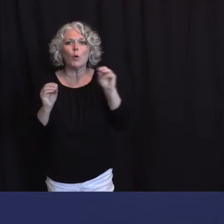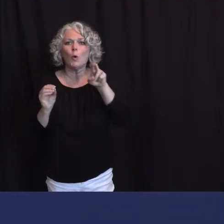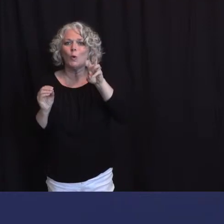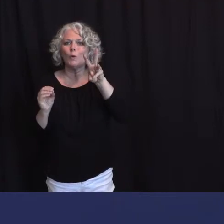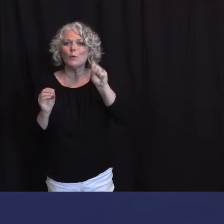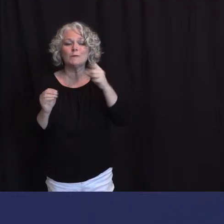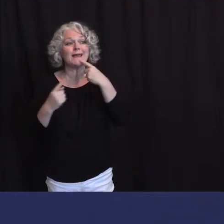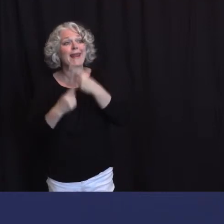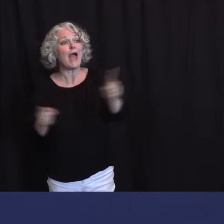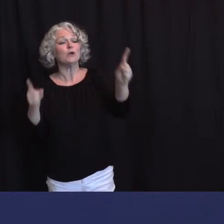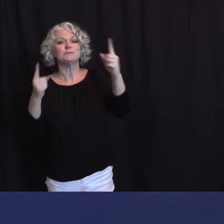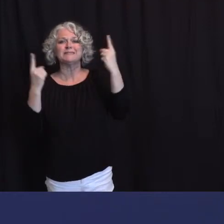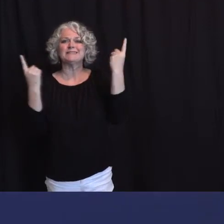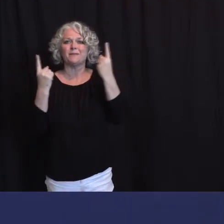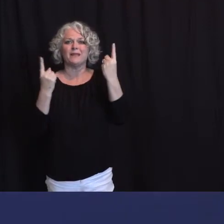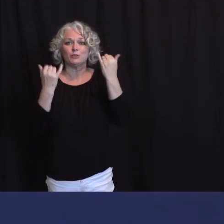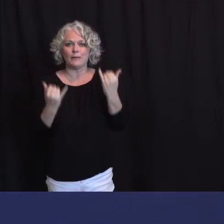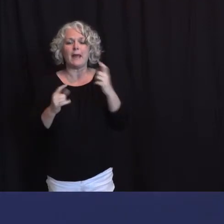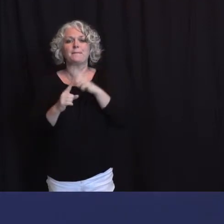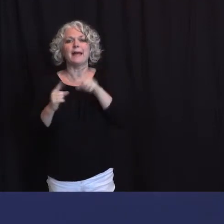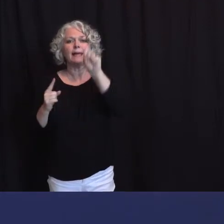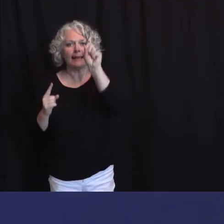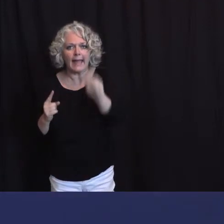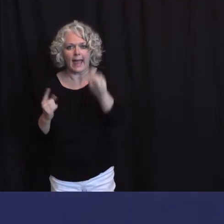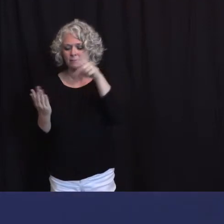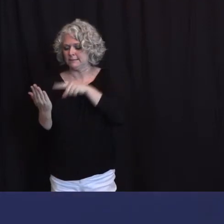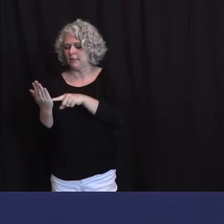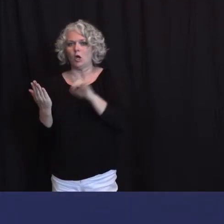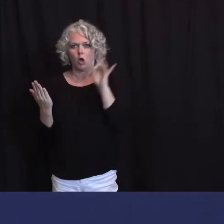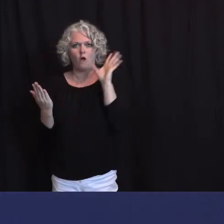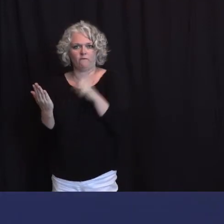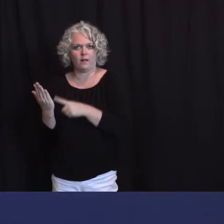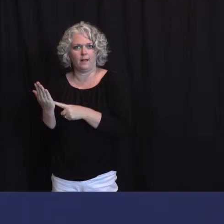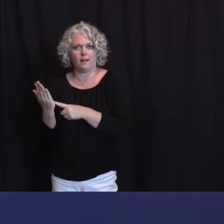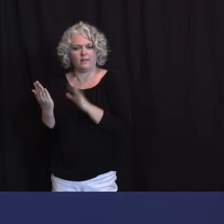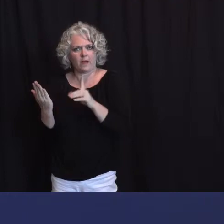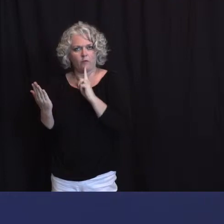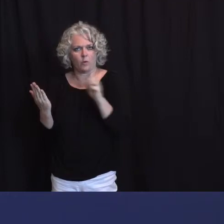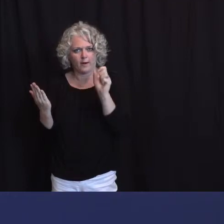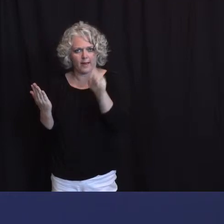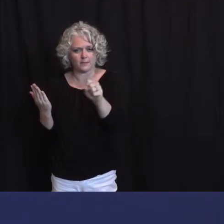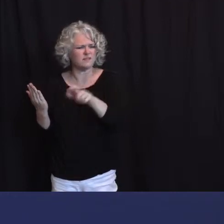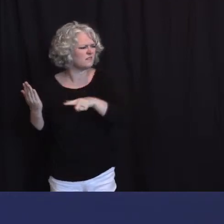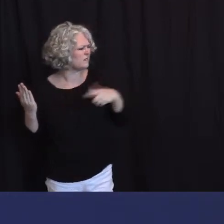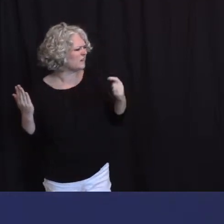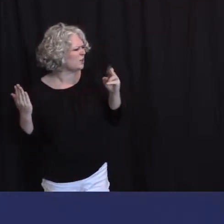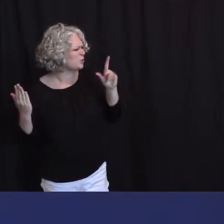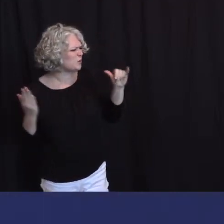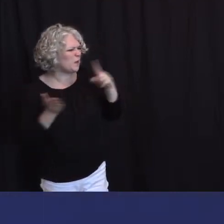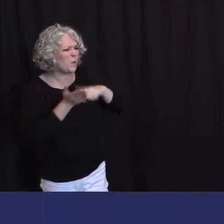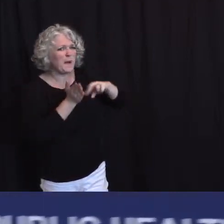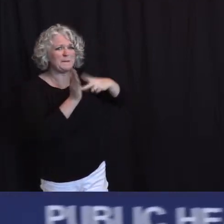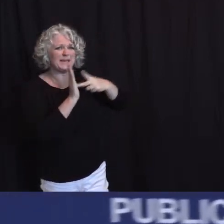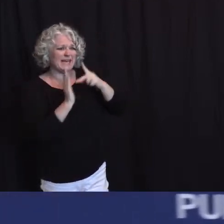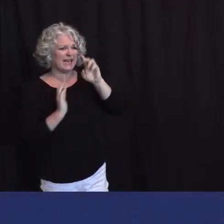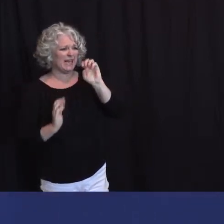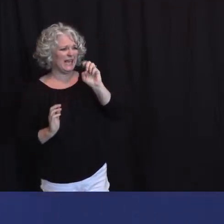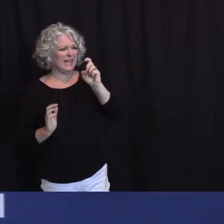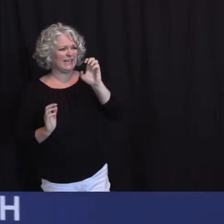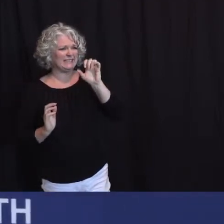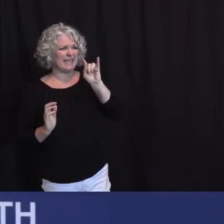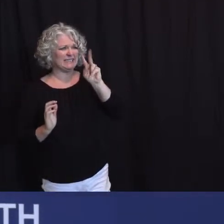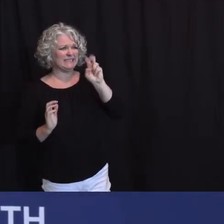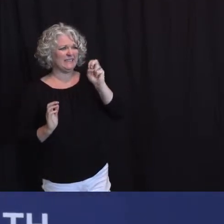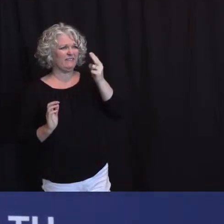extremely disturbed by this report, and I'll leave it at that. Judy, any color on excessive heat, other than I know today